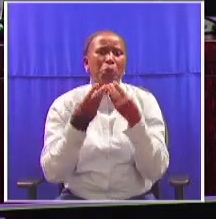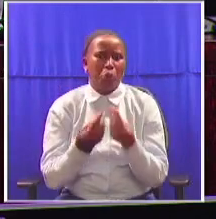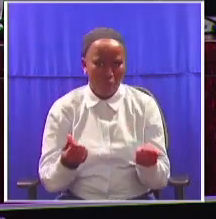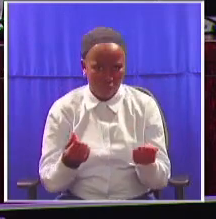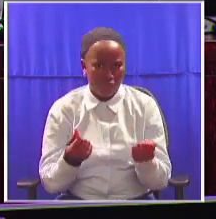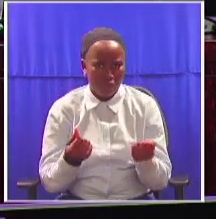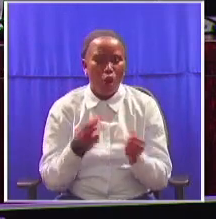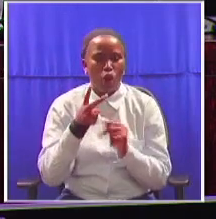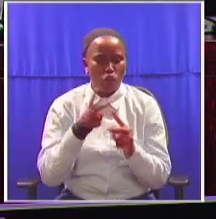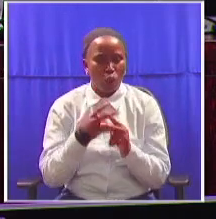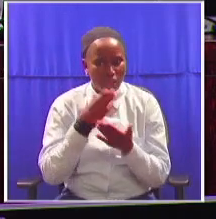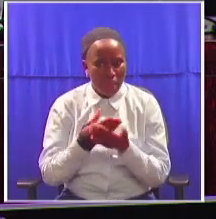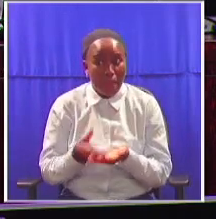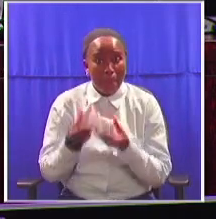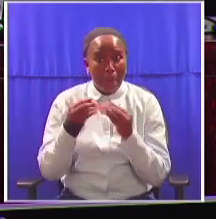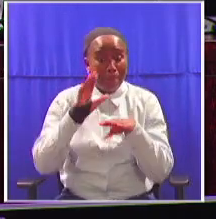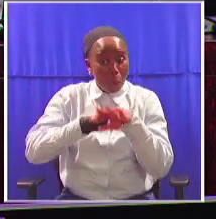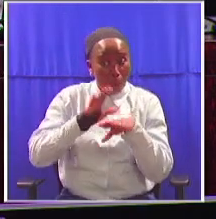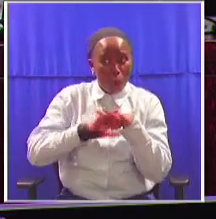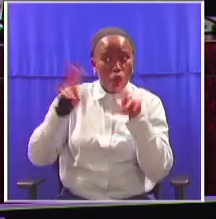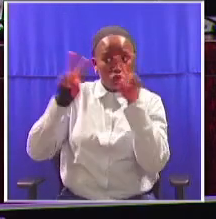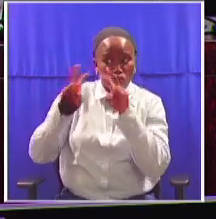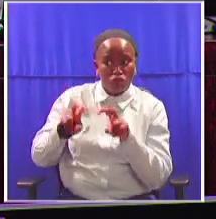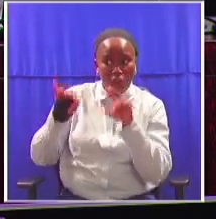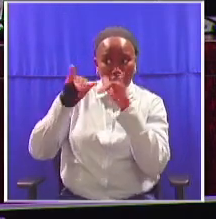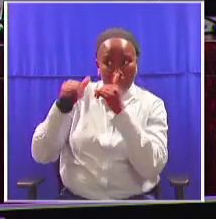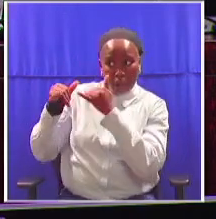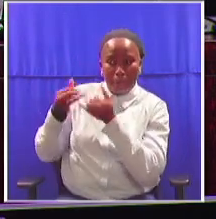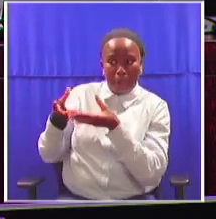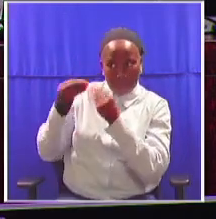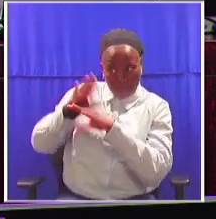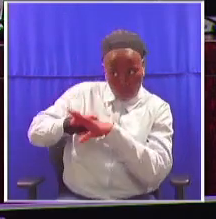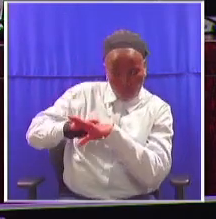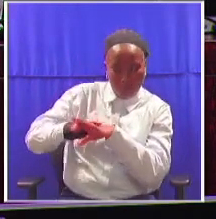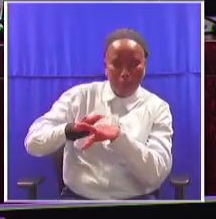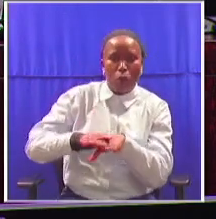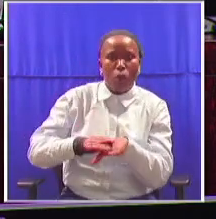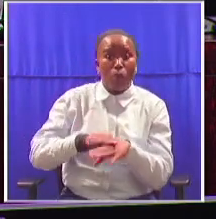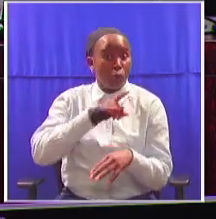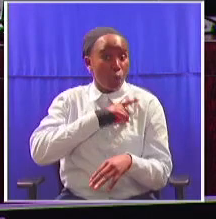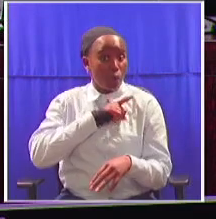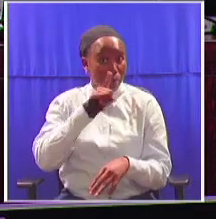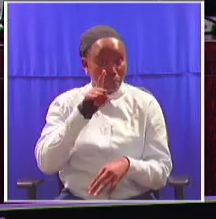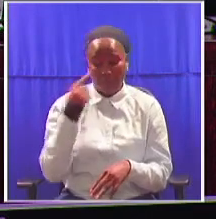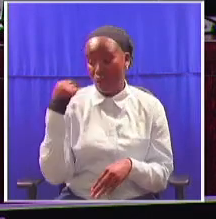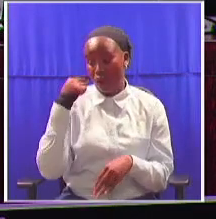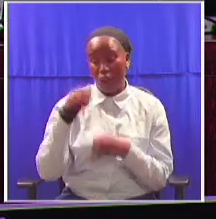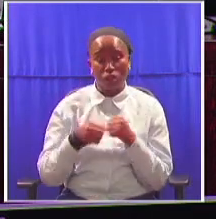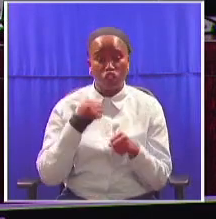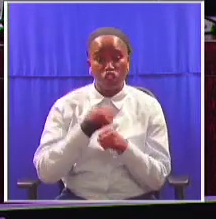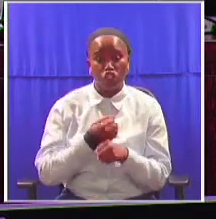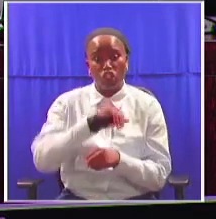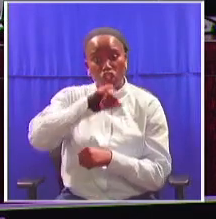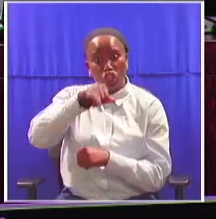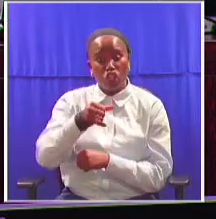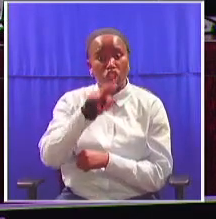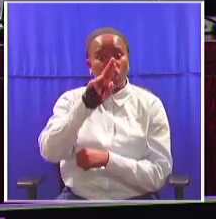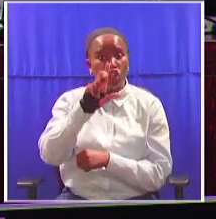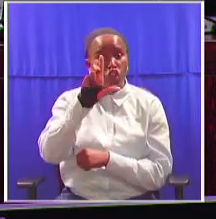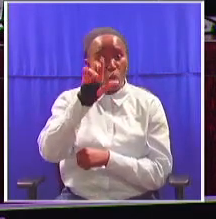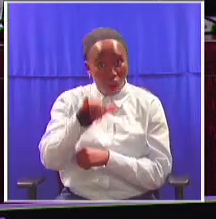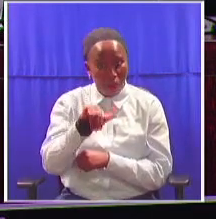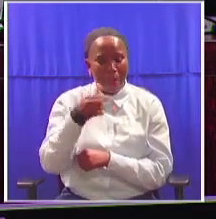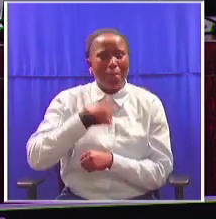energy security. In July last year, I announced a detailed